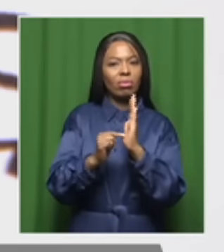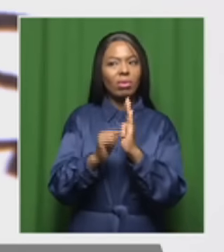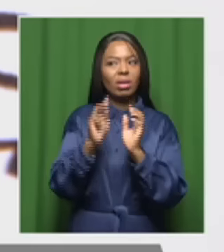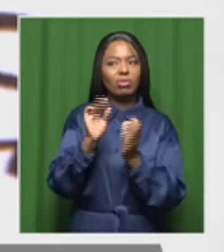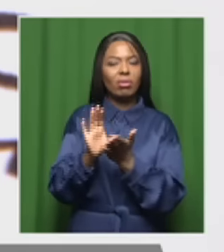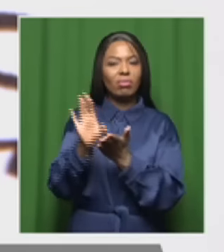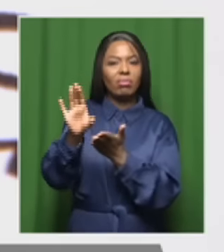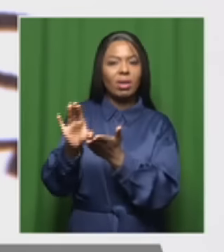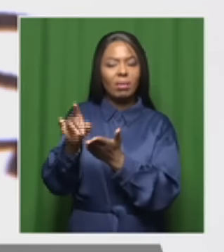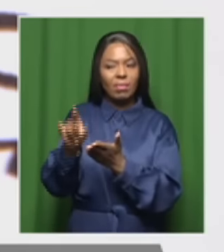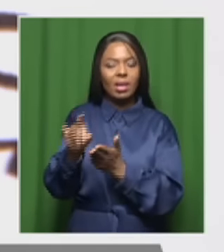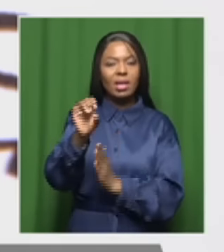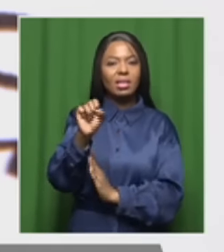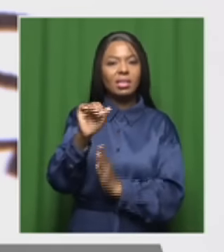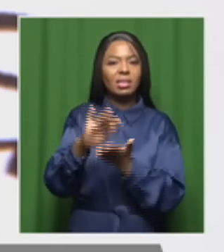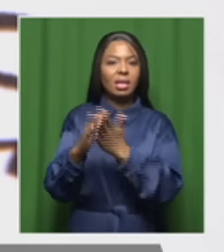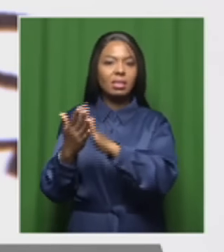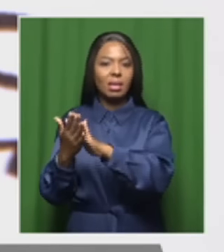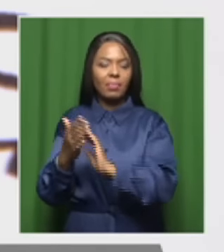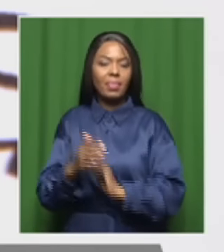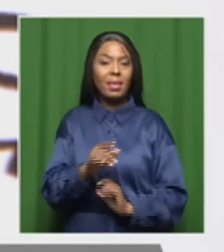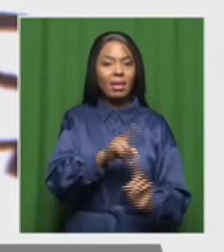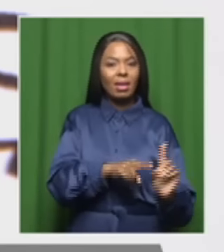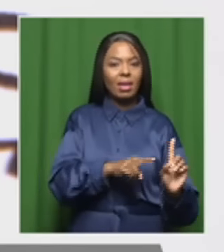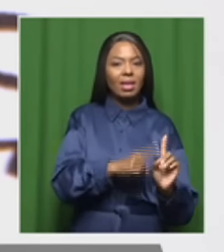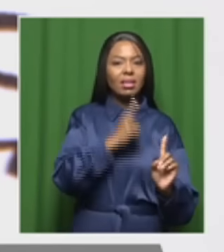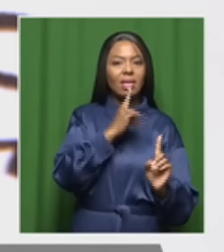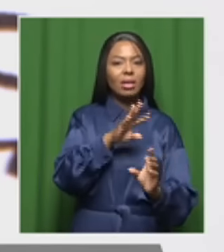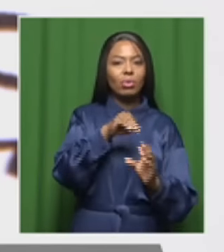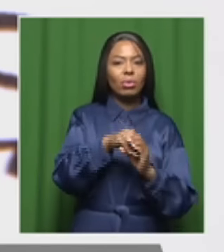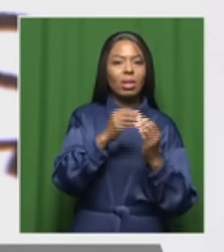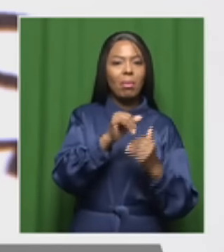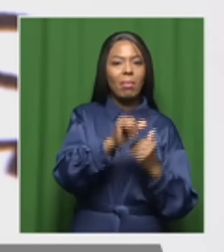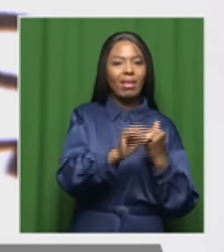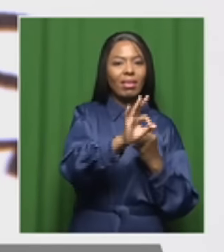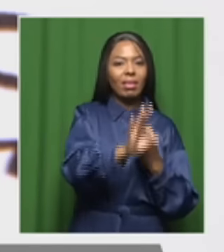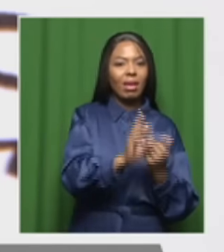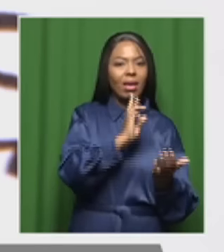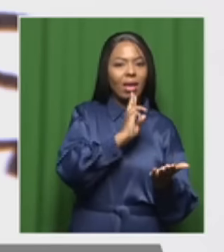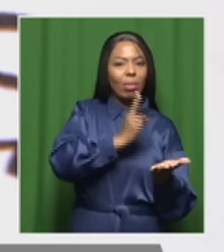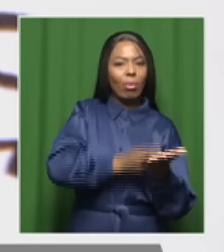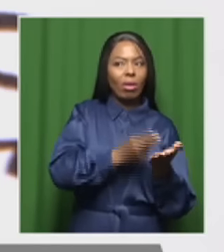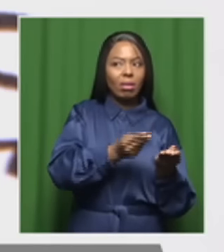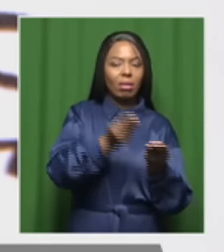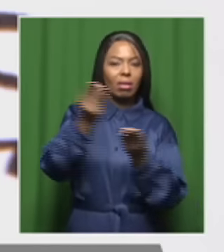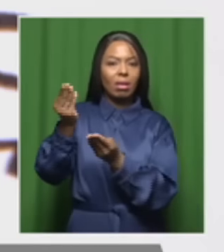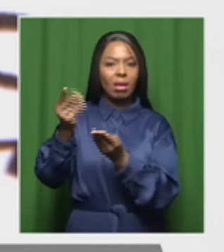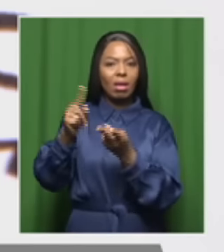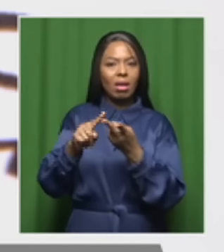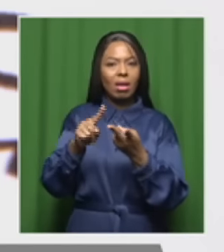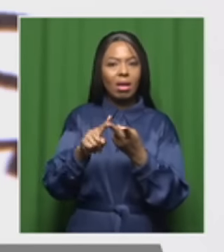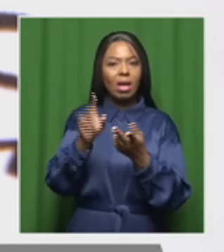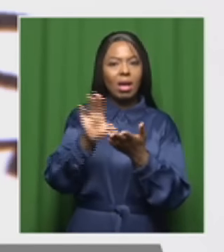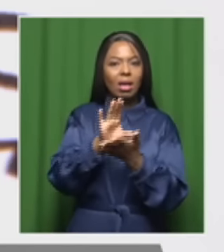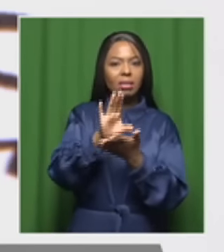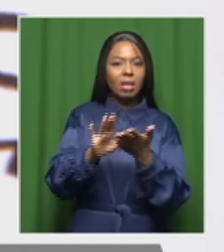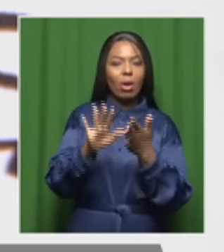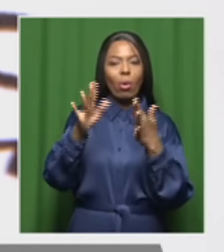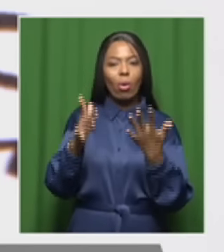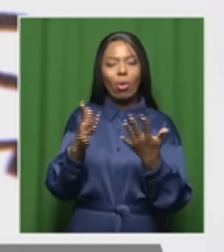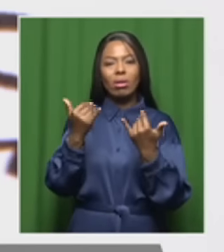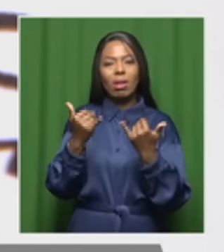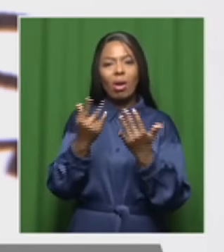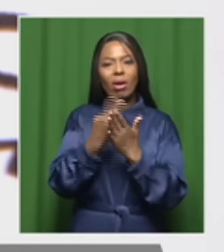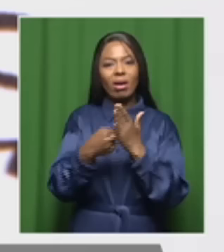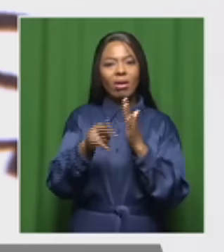to SASSA. Masango says that these include quarterly reporting on suspended, cancelled or reviewed grants,